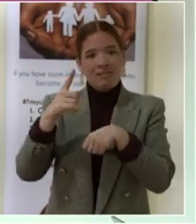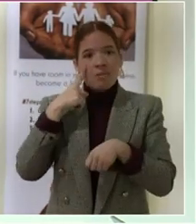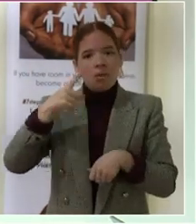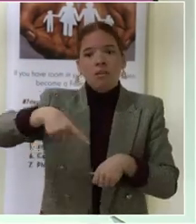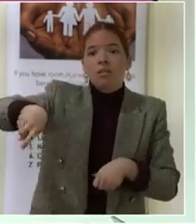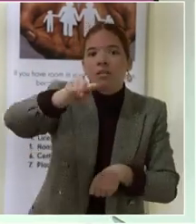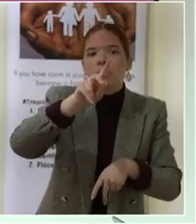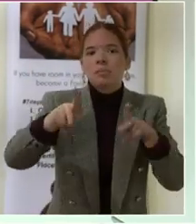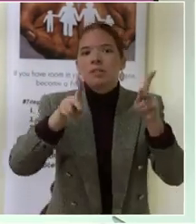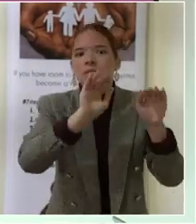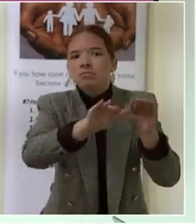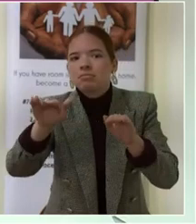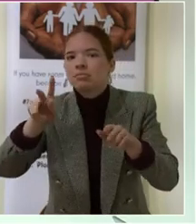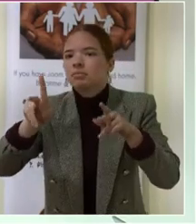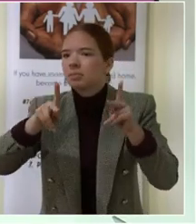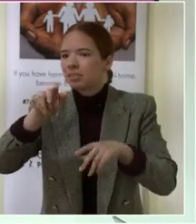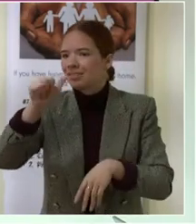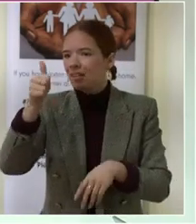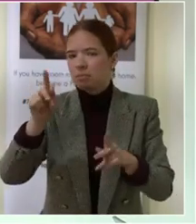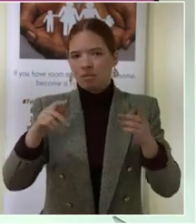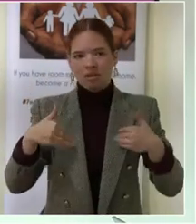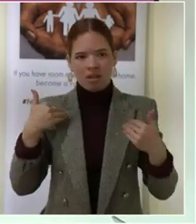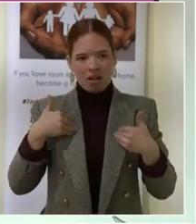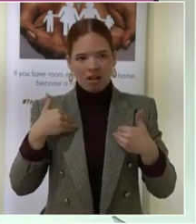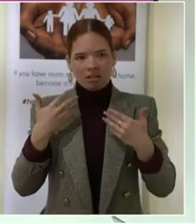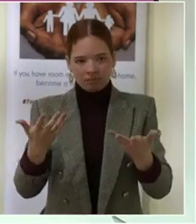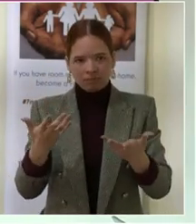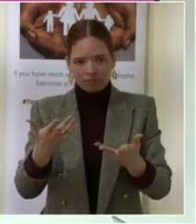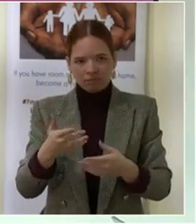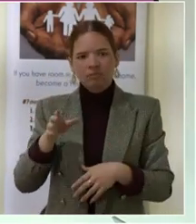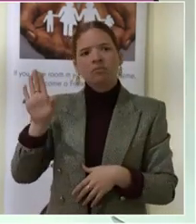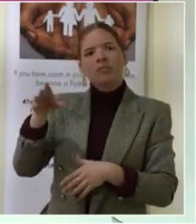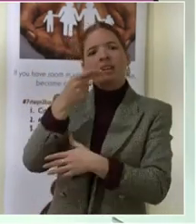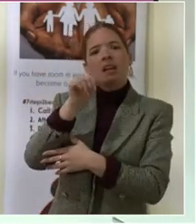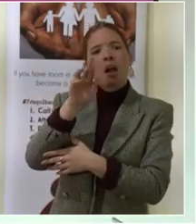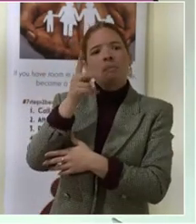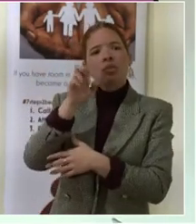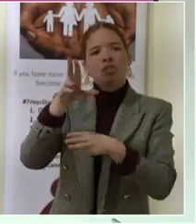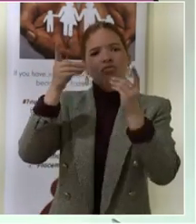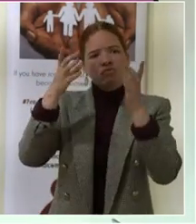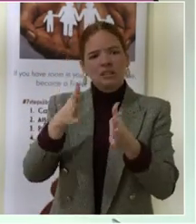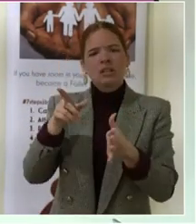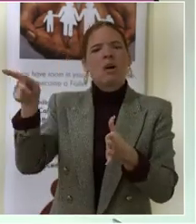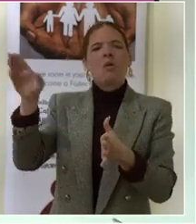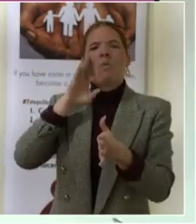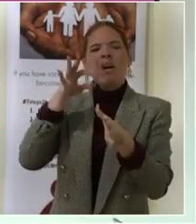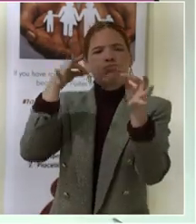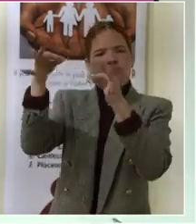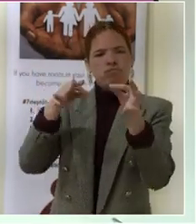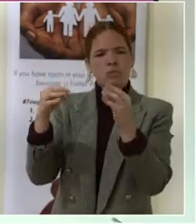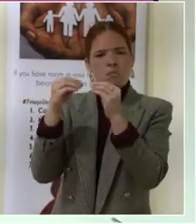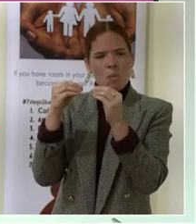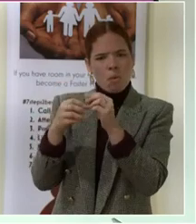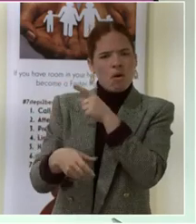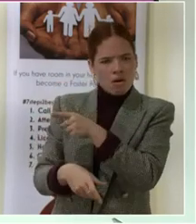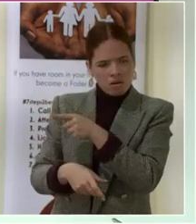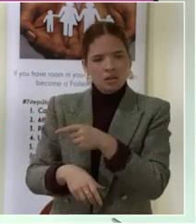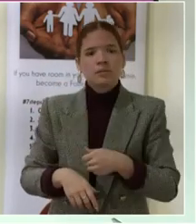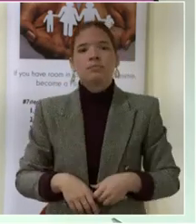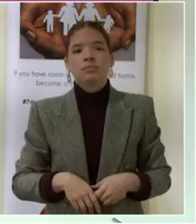ask Director Harper to speak a little bit more about that. But first, I want to call up our